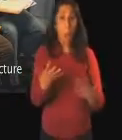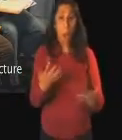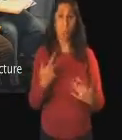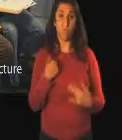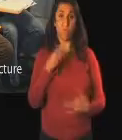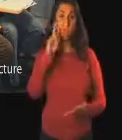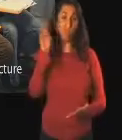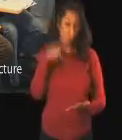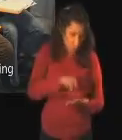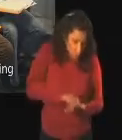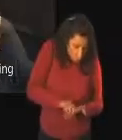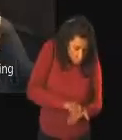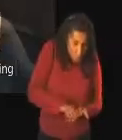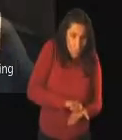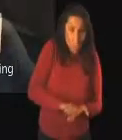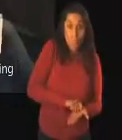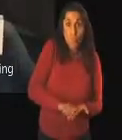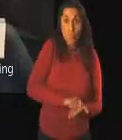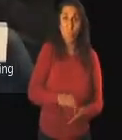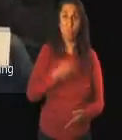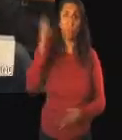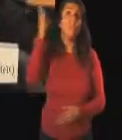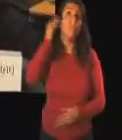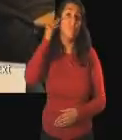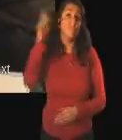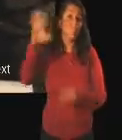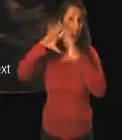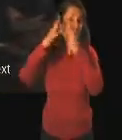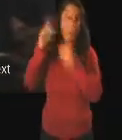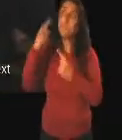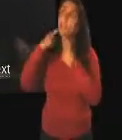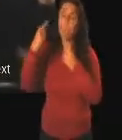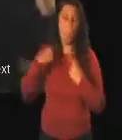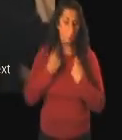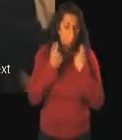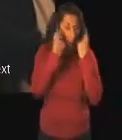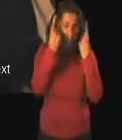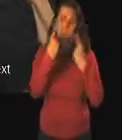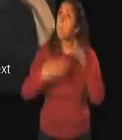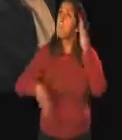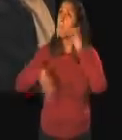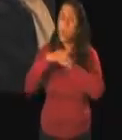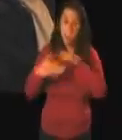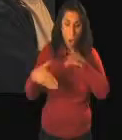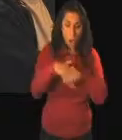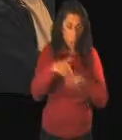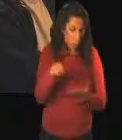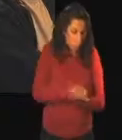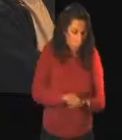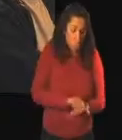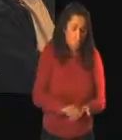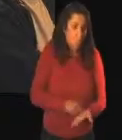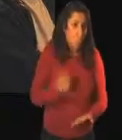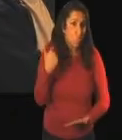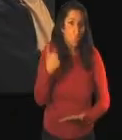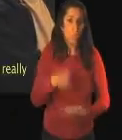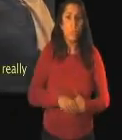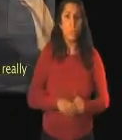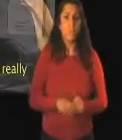to look down in my lecture and take note what he's saying because I understand the context of what he's talking about.